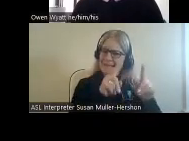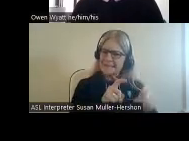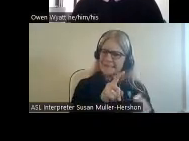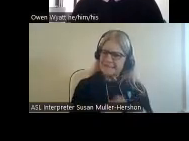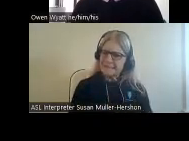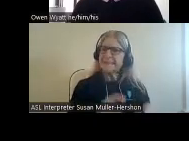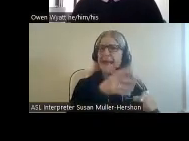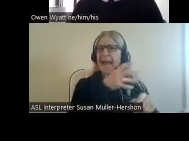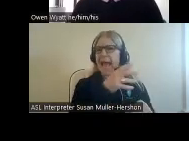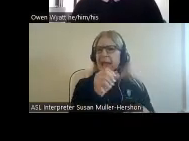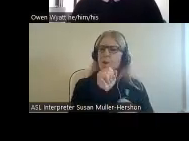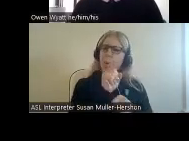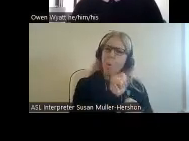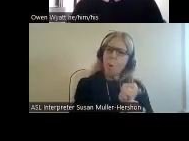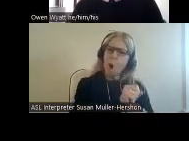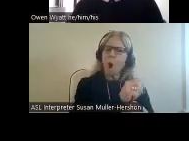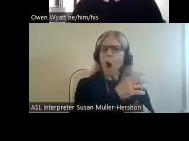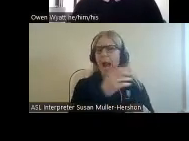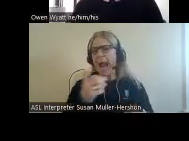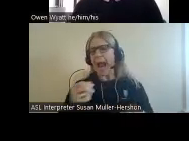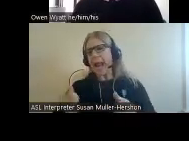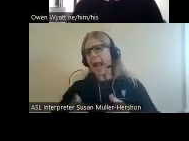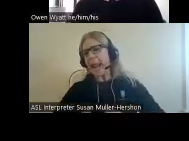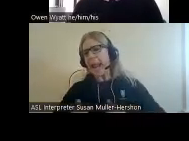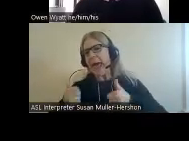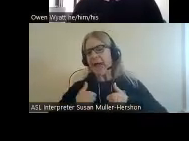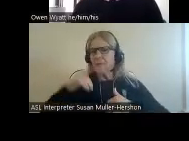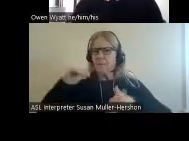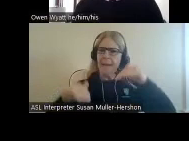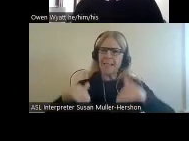as work-life balance screenings.